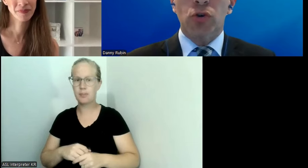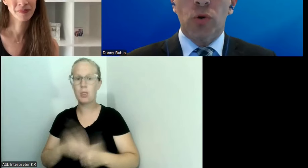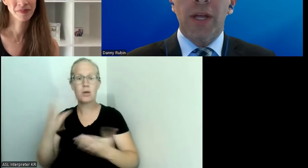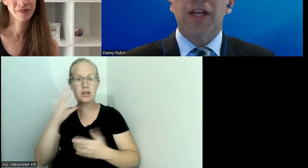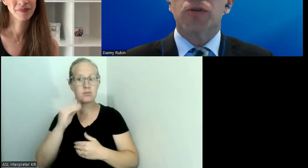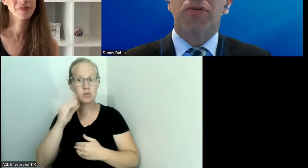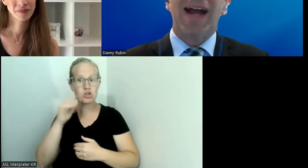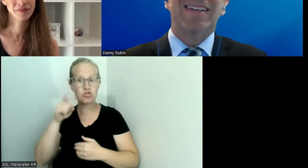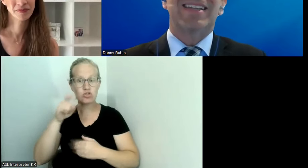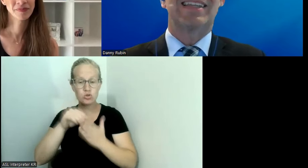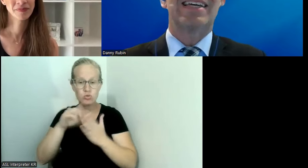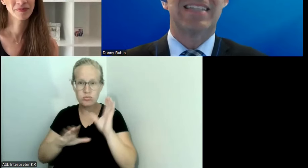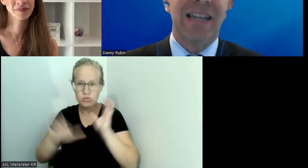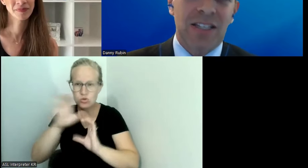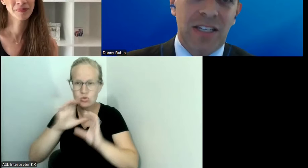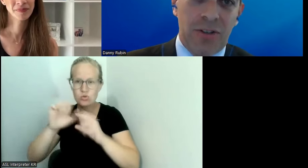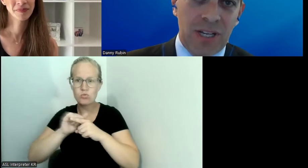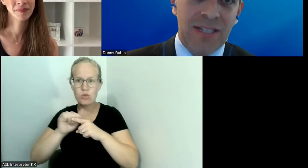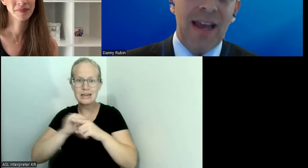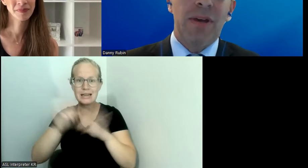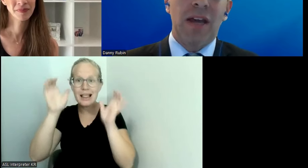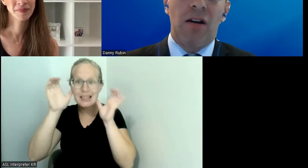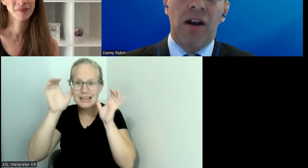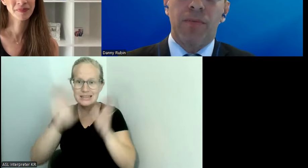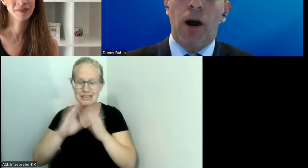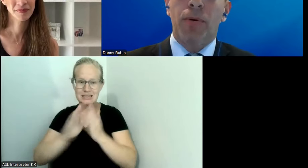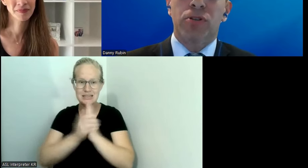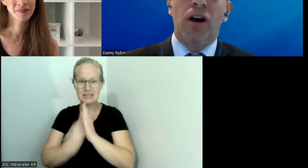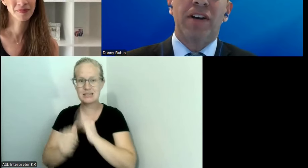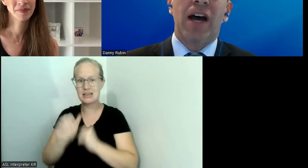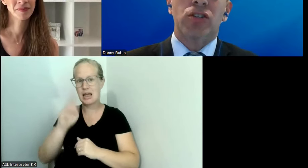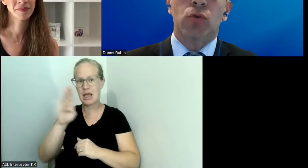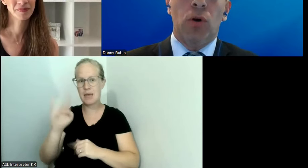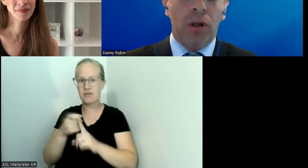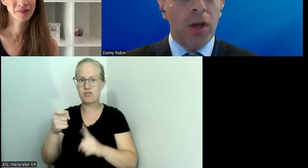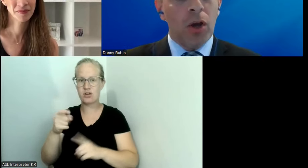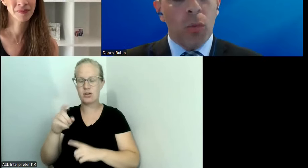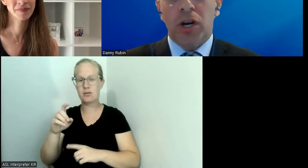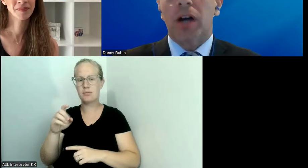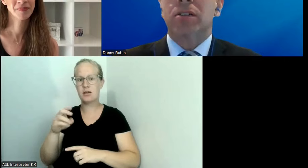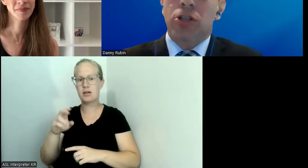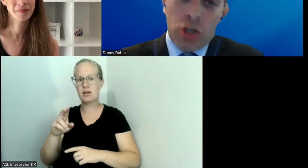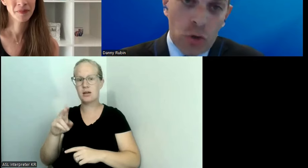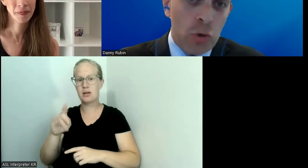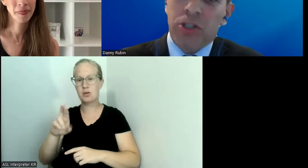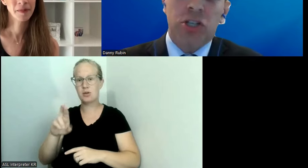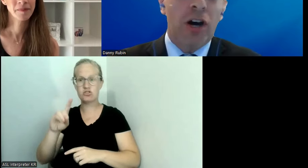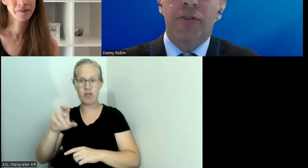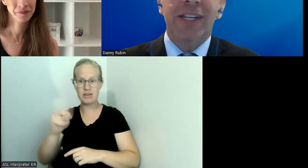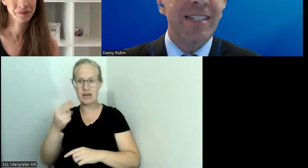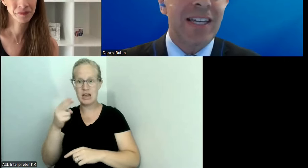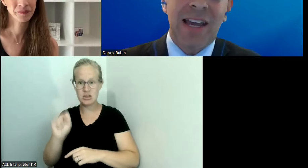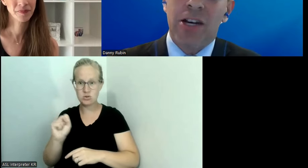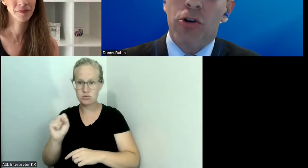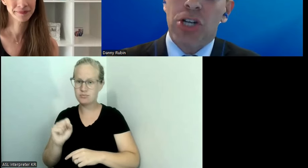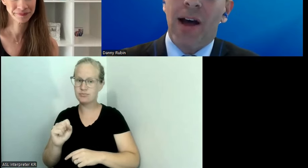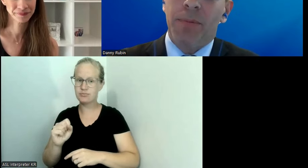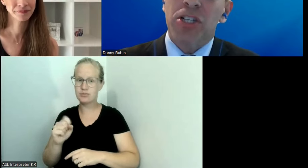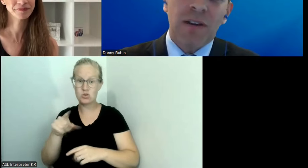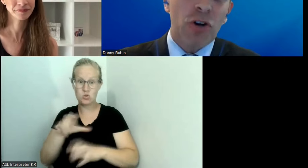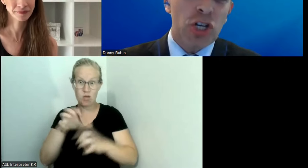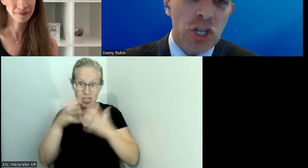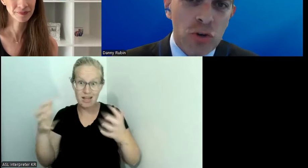pursue to practice listening skills? That's Amy Gehring from Upper Dolphin High School. We talked, you do a ton of listening